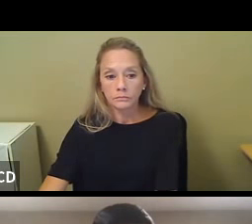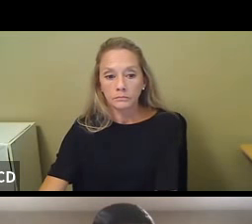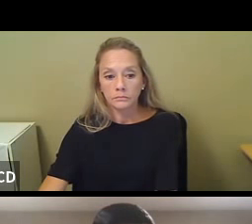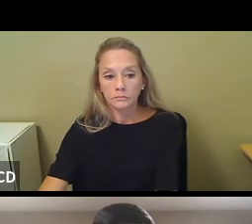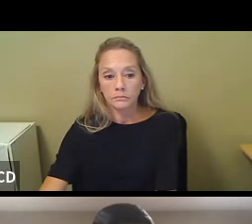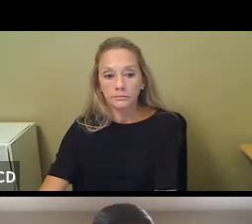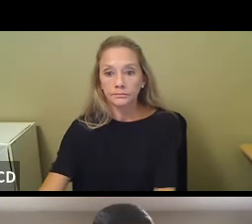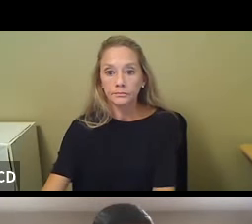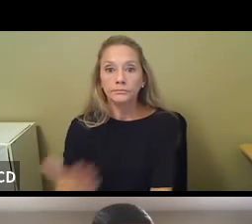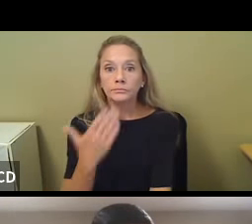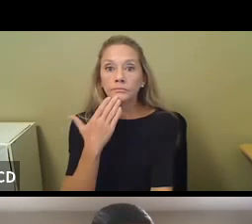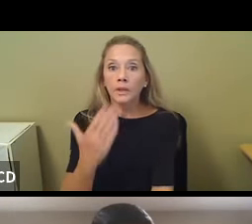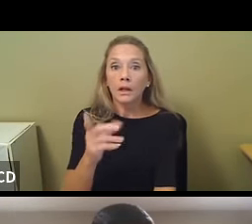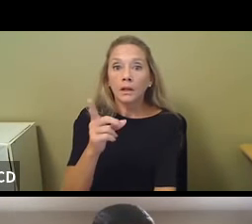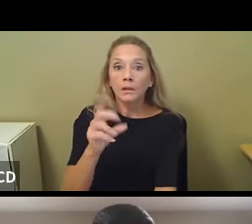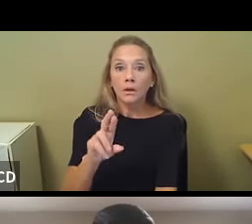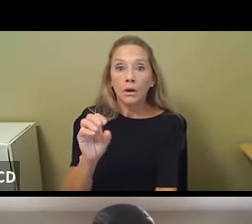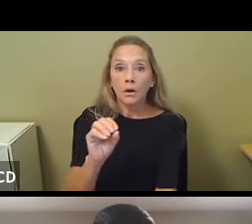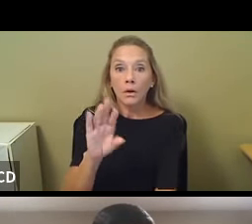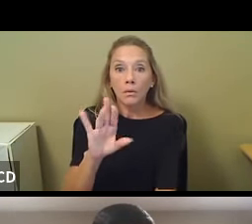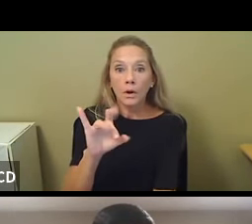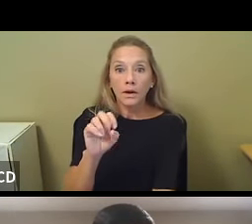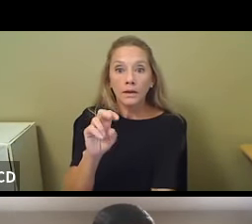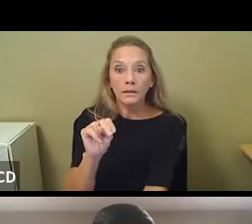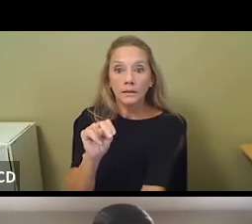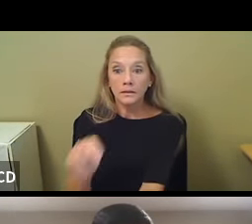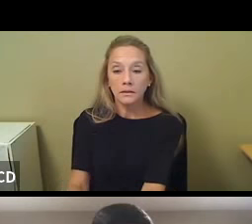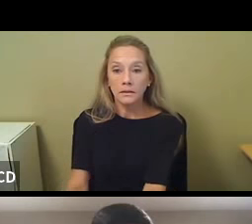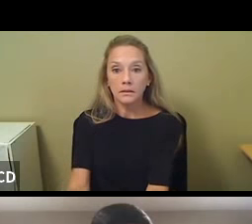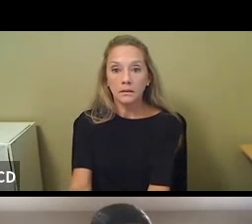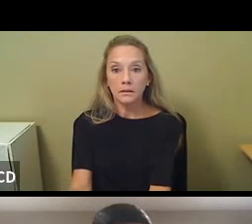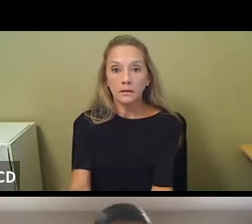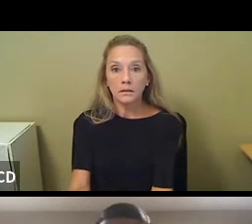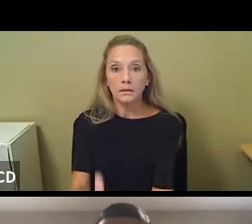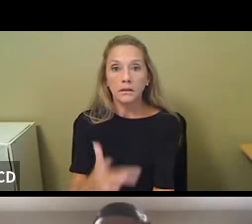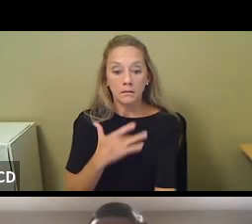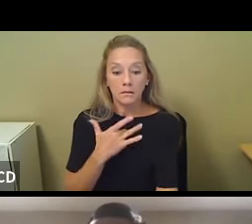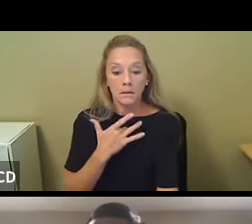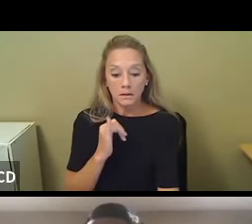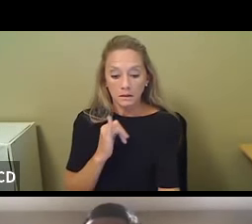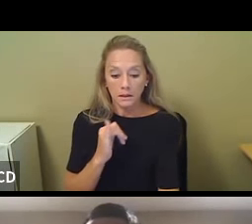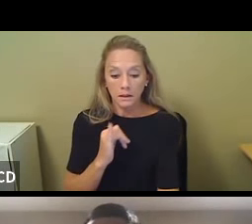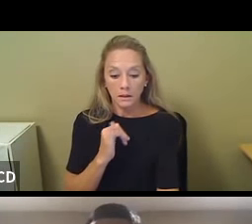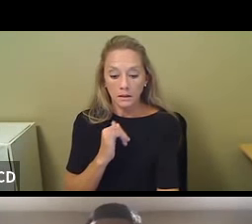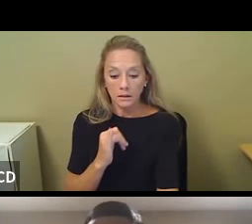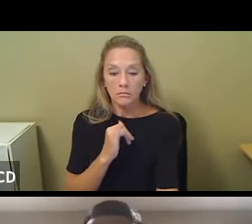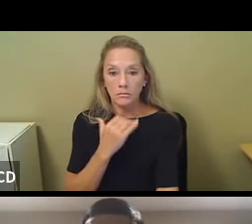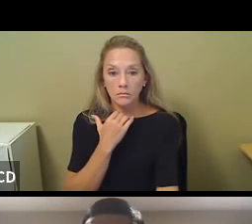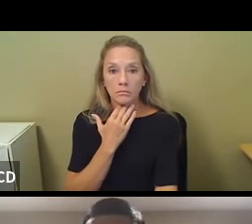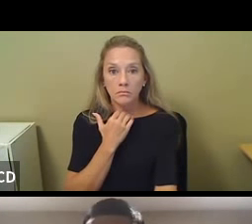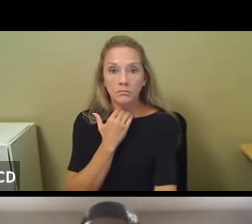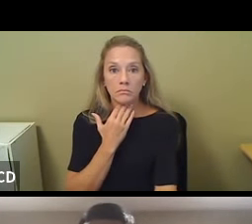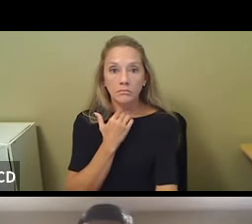Thank you, Dr. O'Brien. I feel the same way.